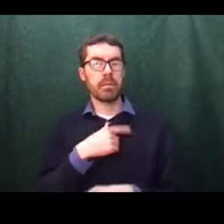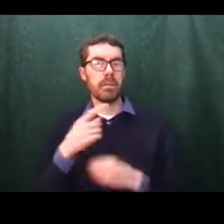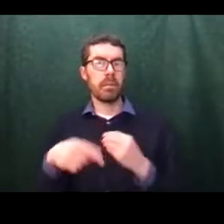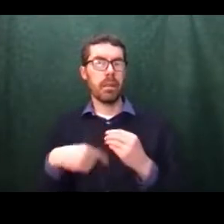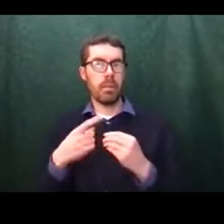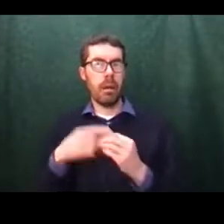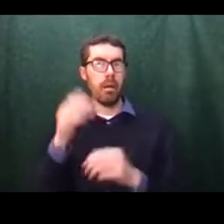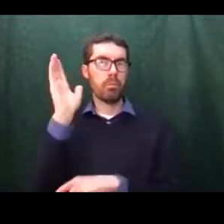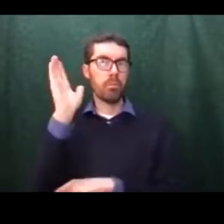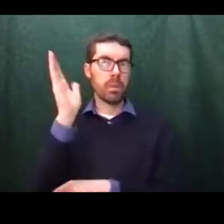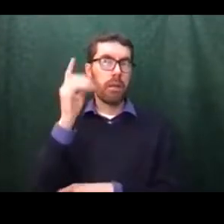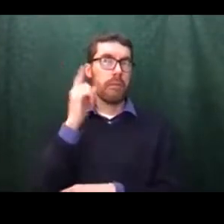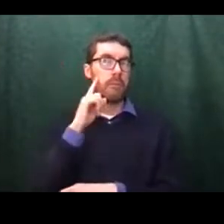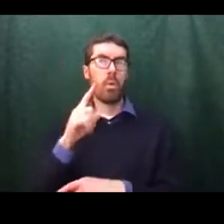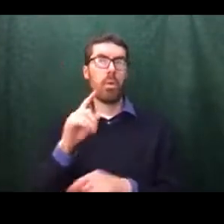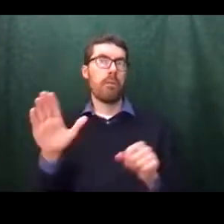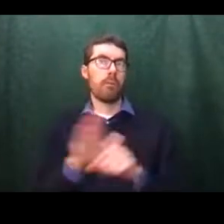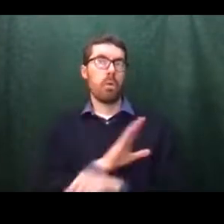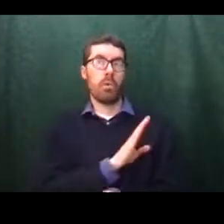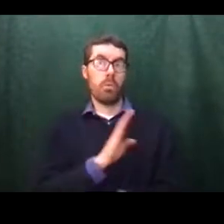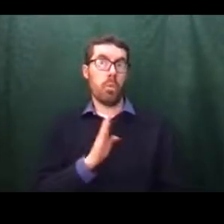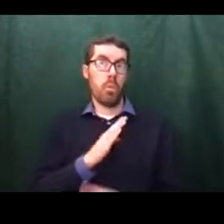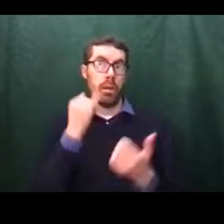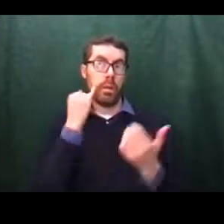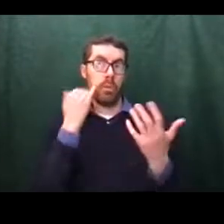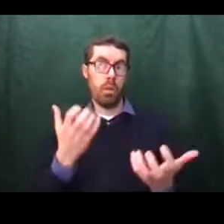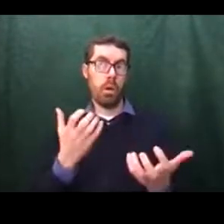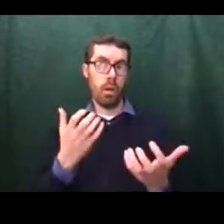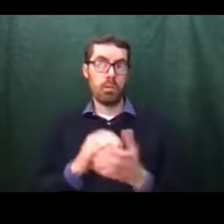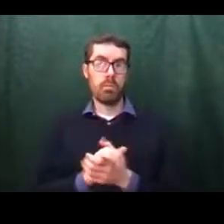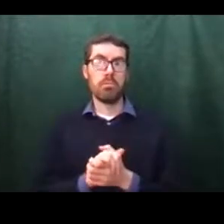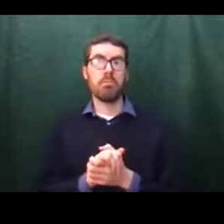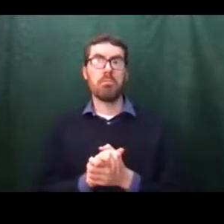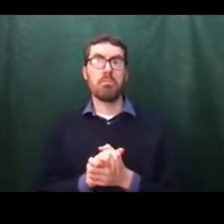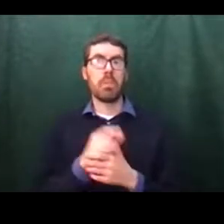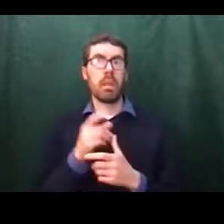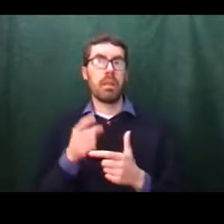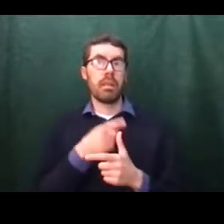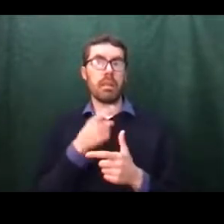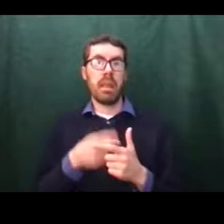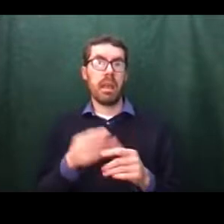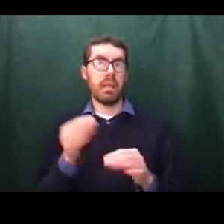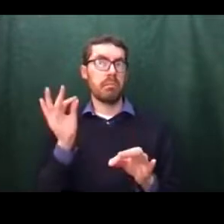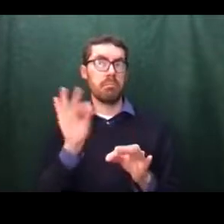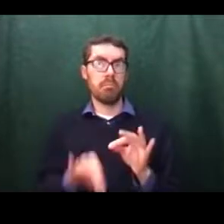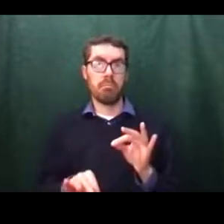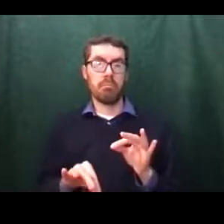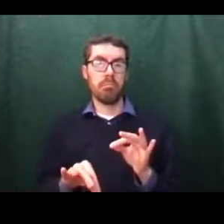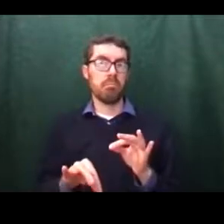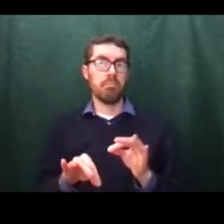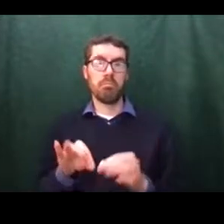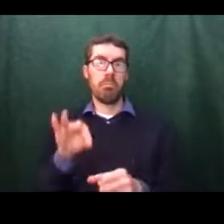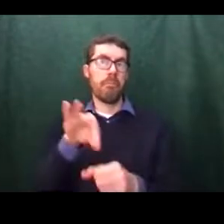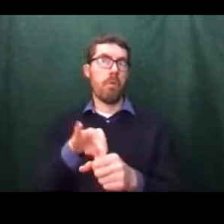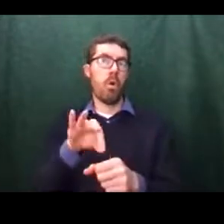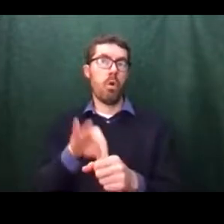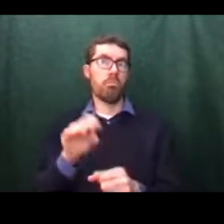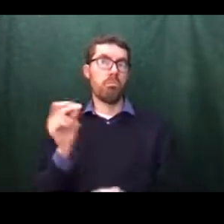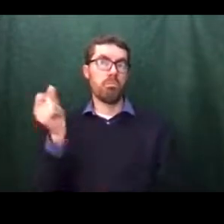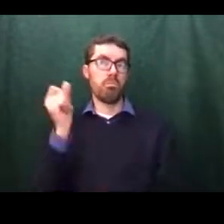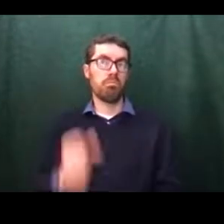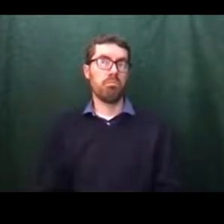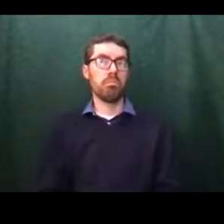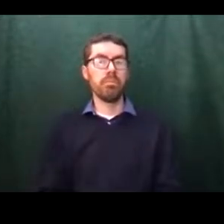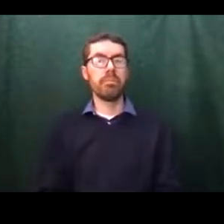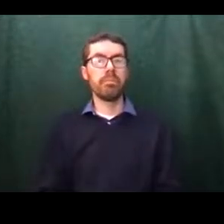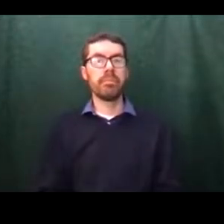doing a presentation for the entire board, if you like, and then it could be a very simple vote. So,